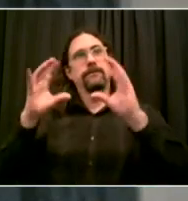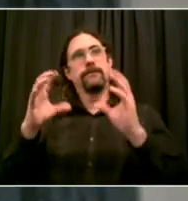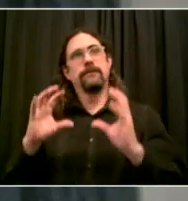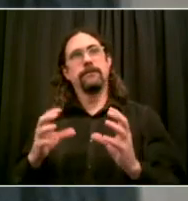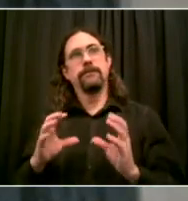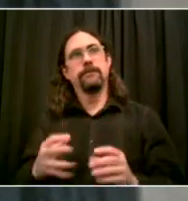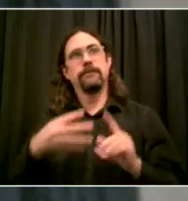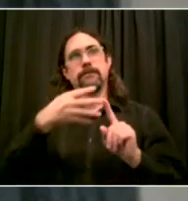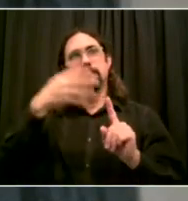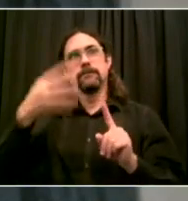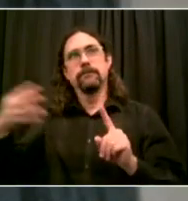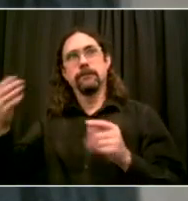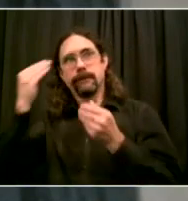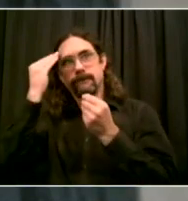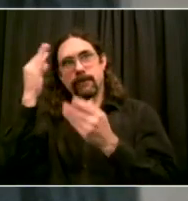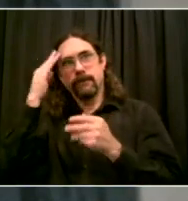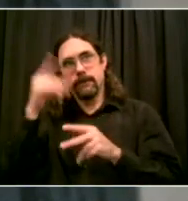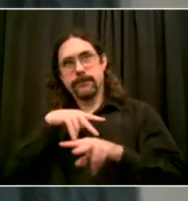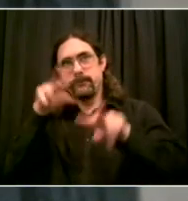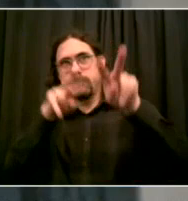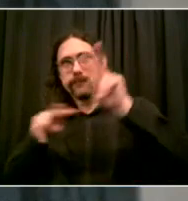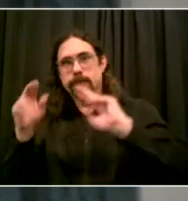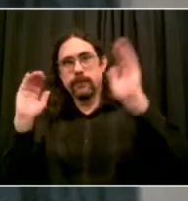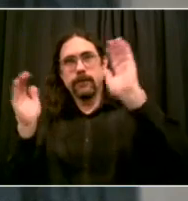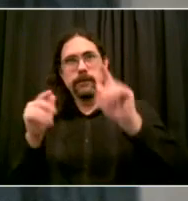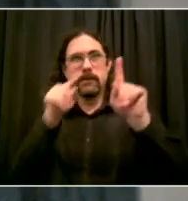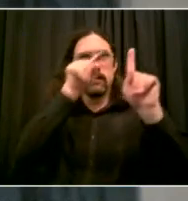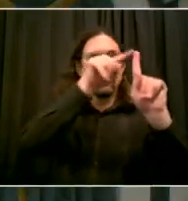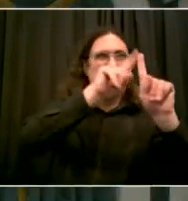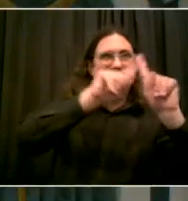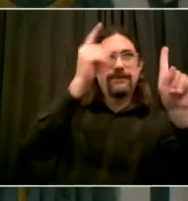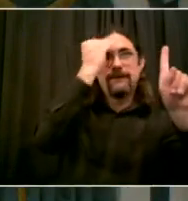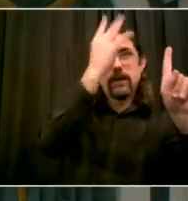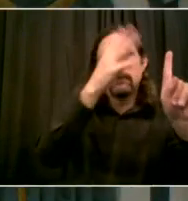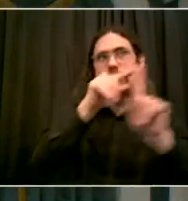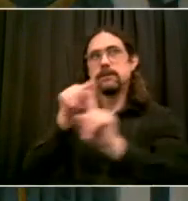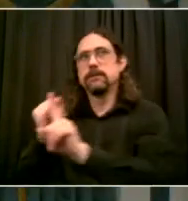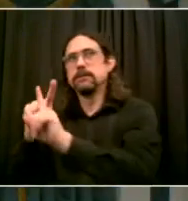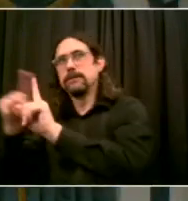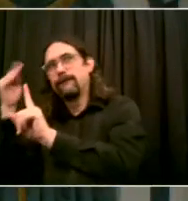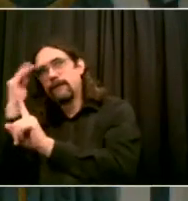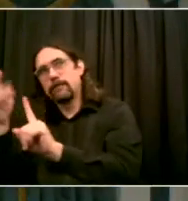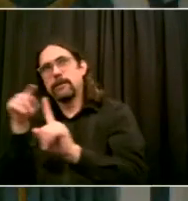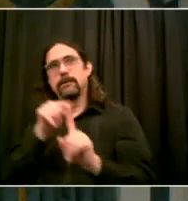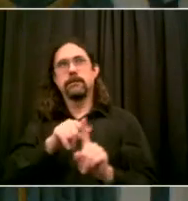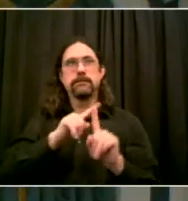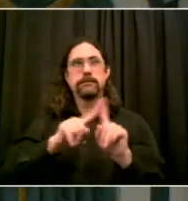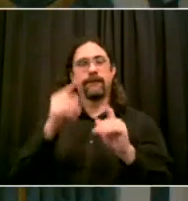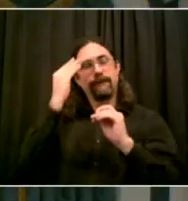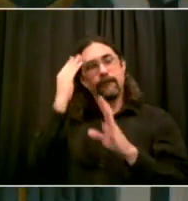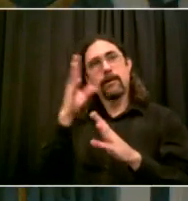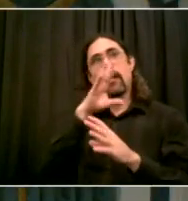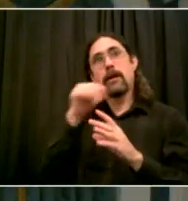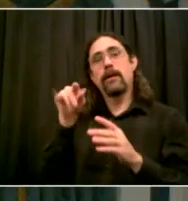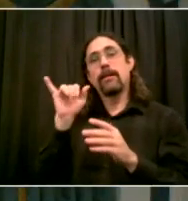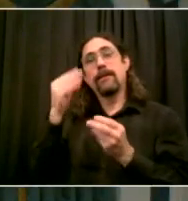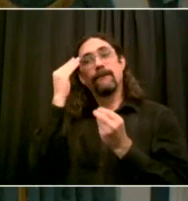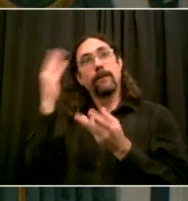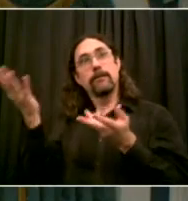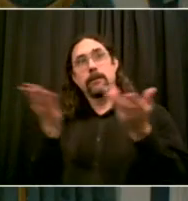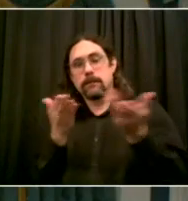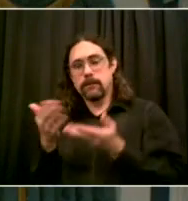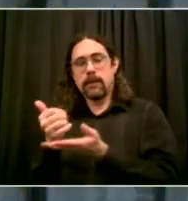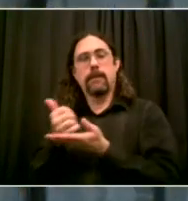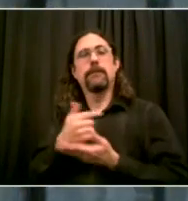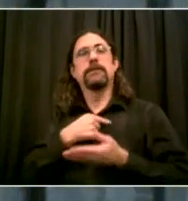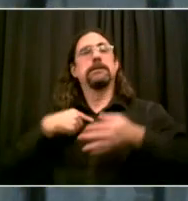go and how intensive our response needs to be. Dr. Long, you want to add? Yeah, I very much appreciate that question.